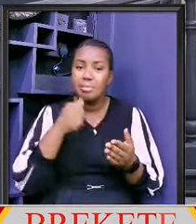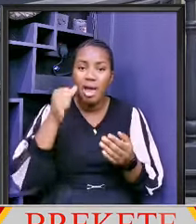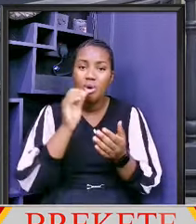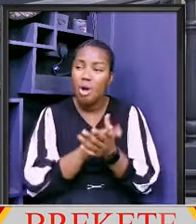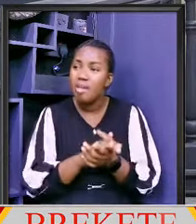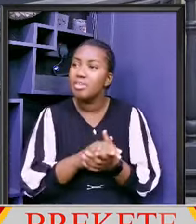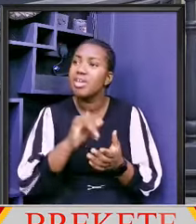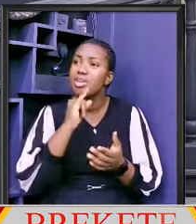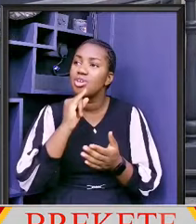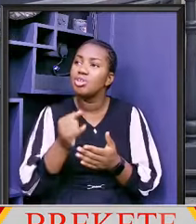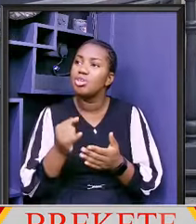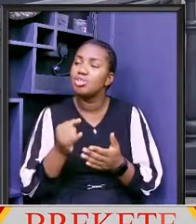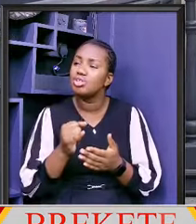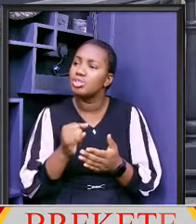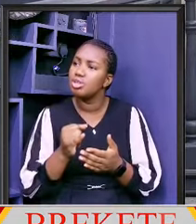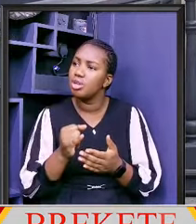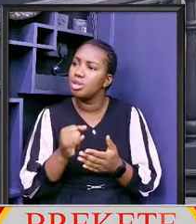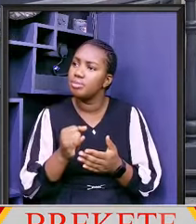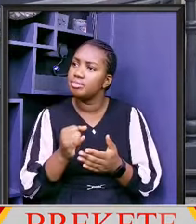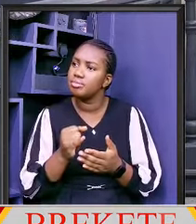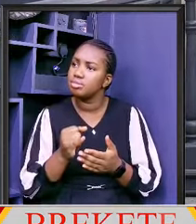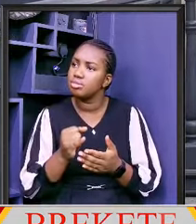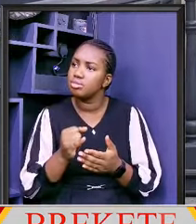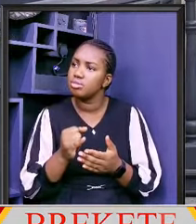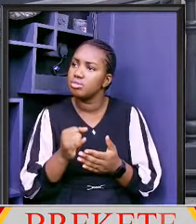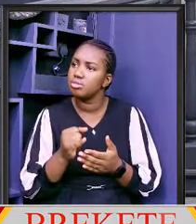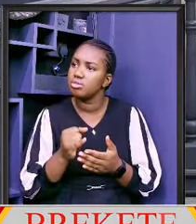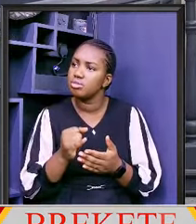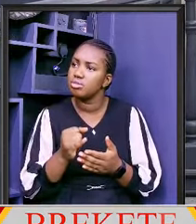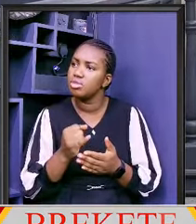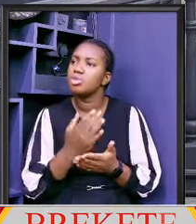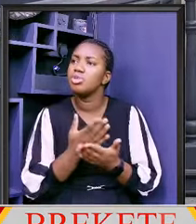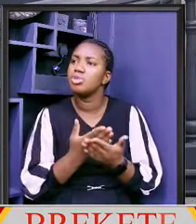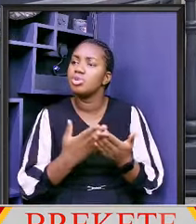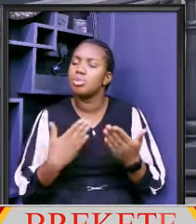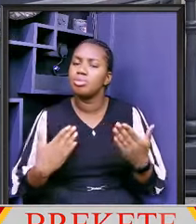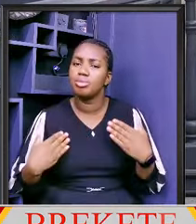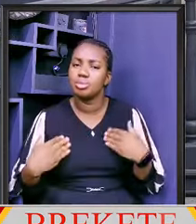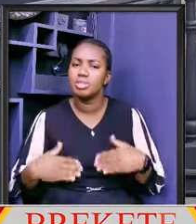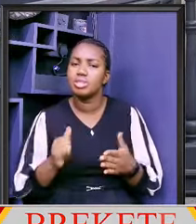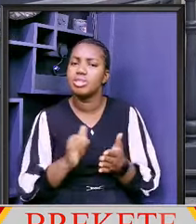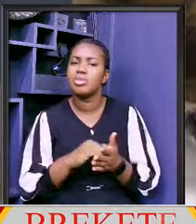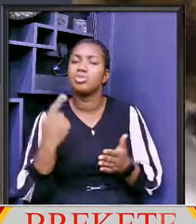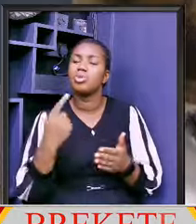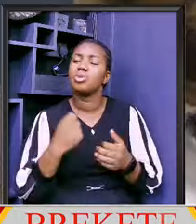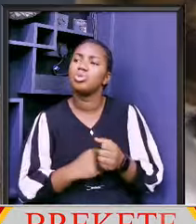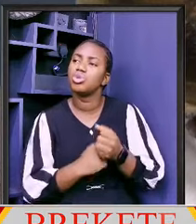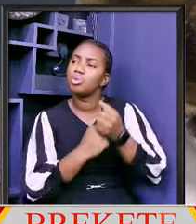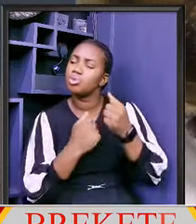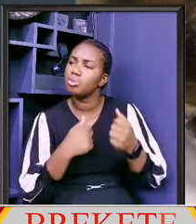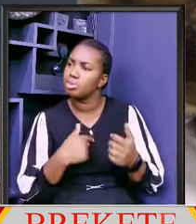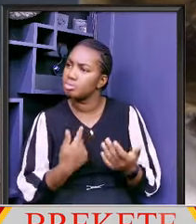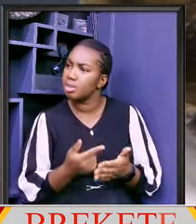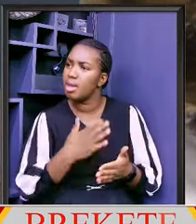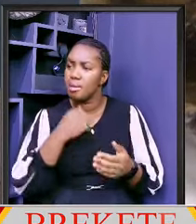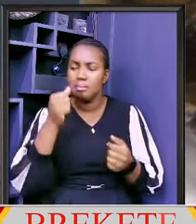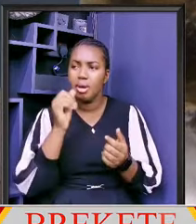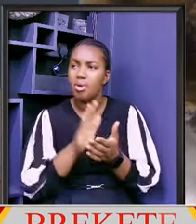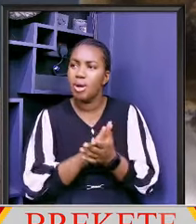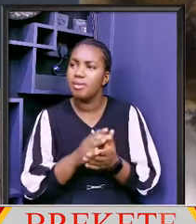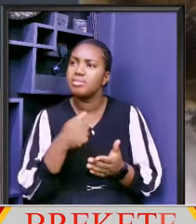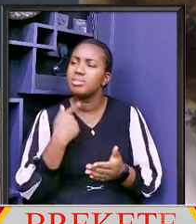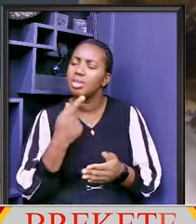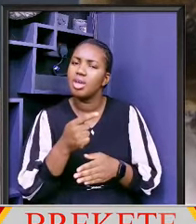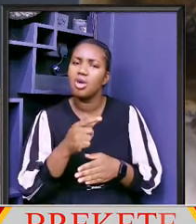call. Whenever I come back and see this apartment, I tell my wife, taste her, taste the message, call him, you cannot pick. My wife says, "He's Oranda."